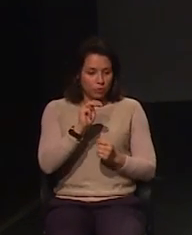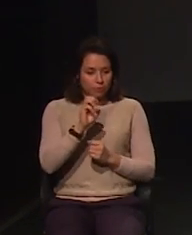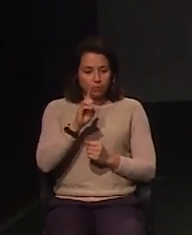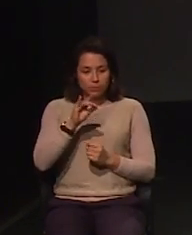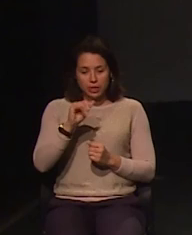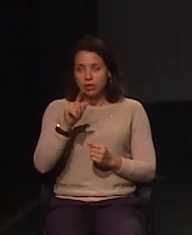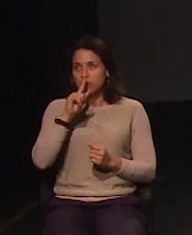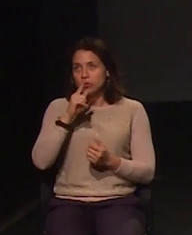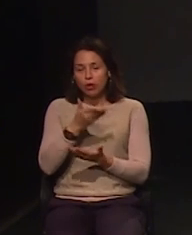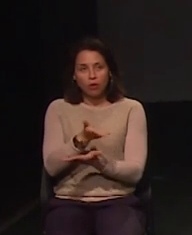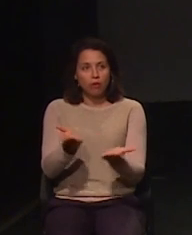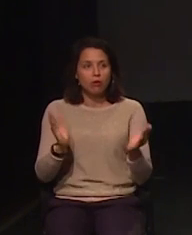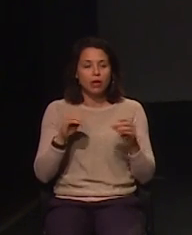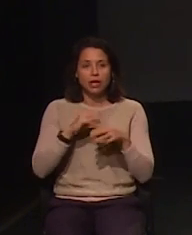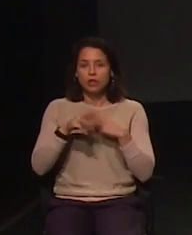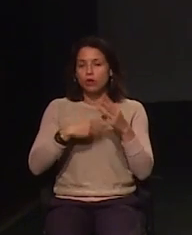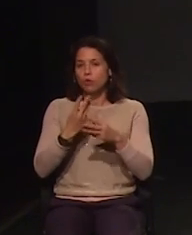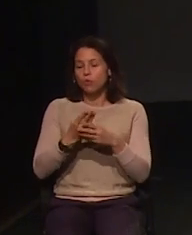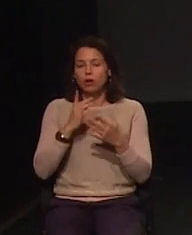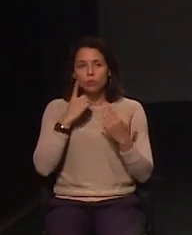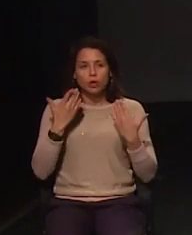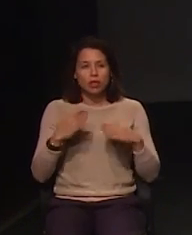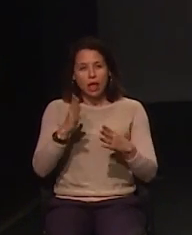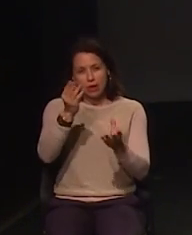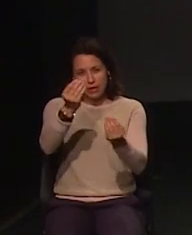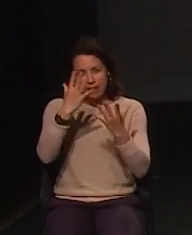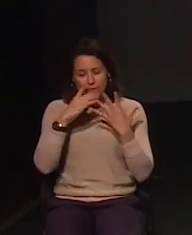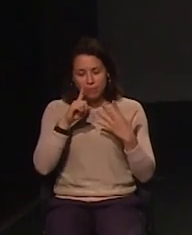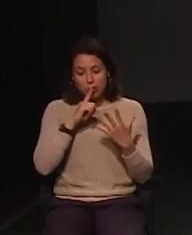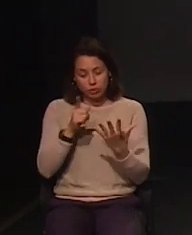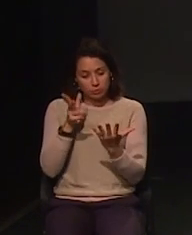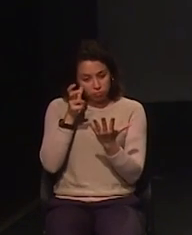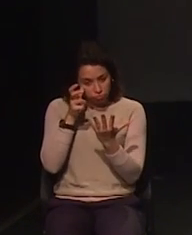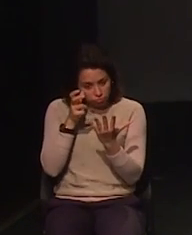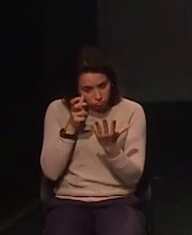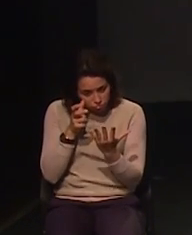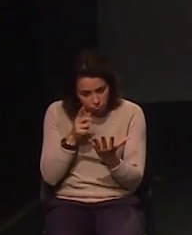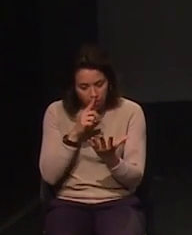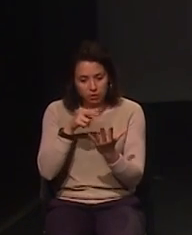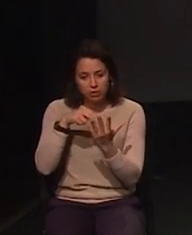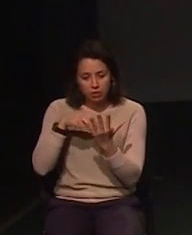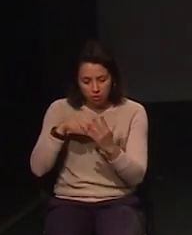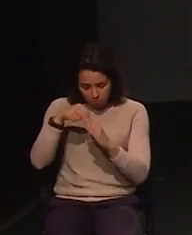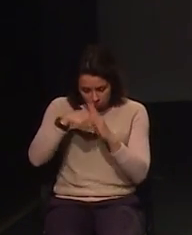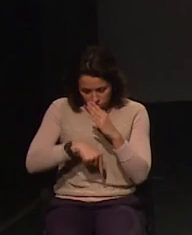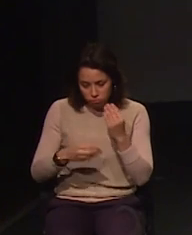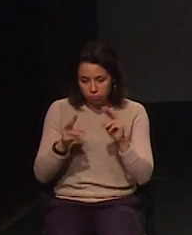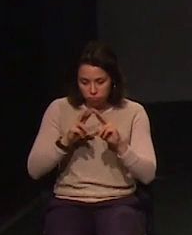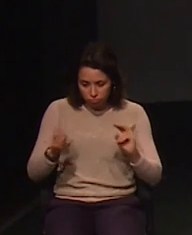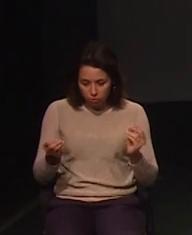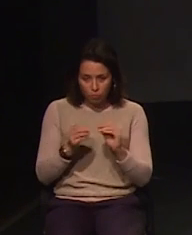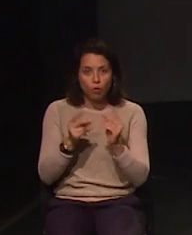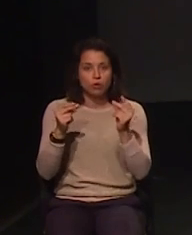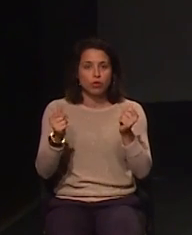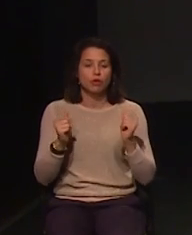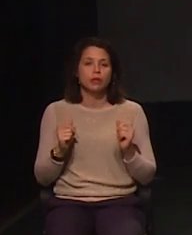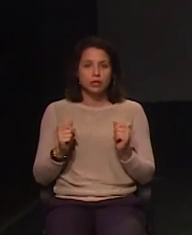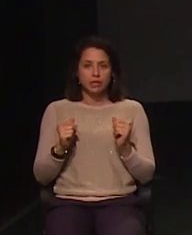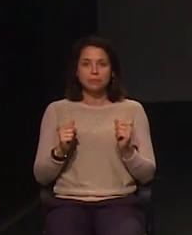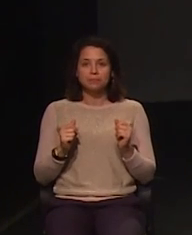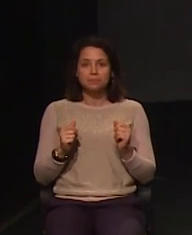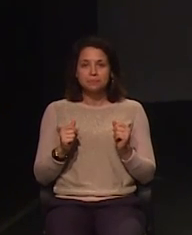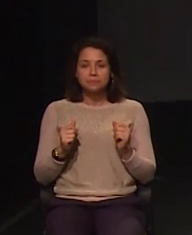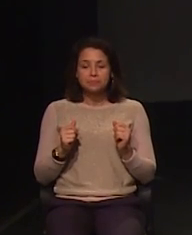world has allowed information to be disseminated much more thoroughly and rapidly, instantaneously in